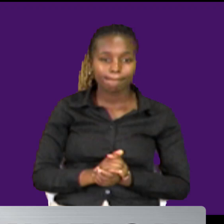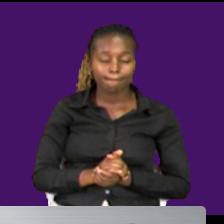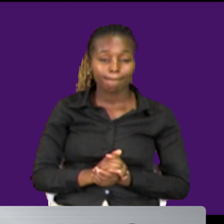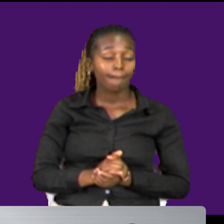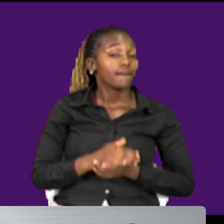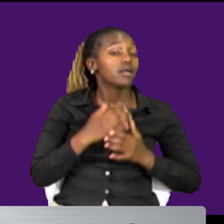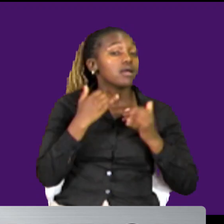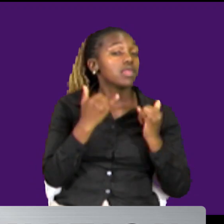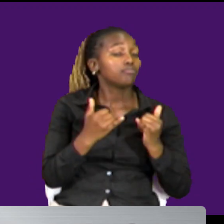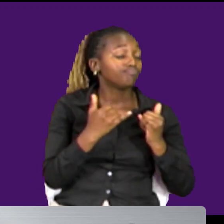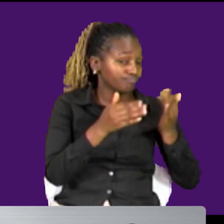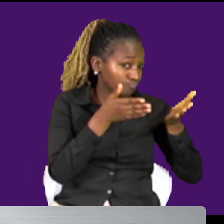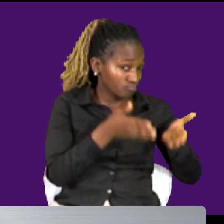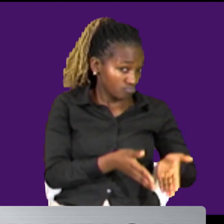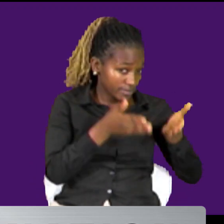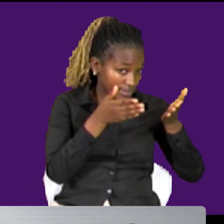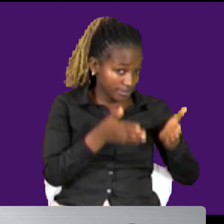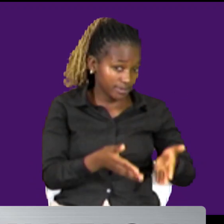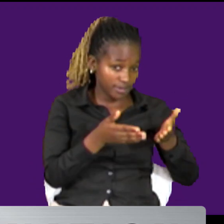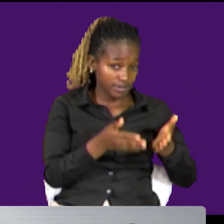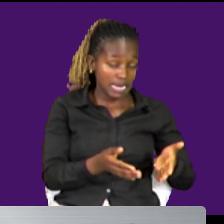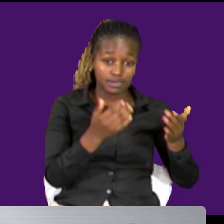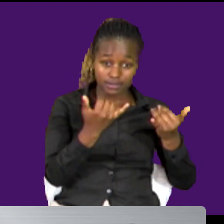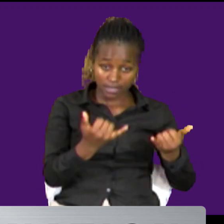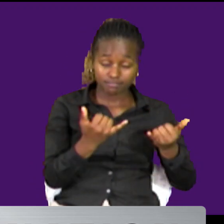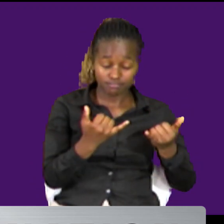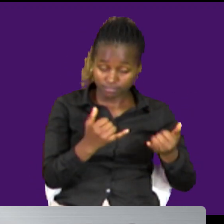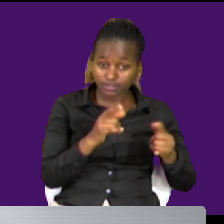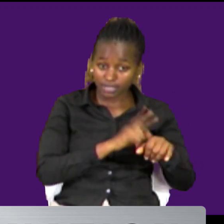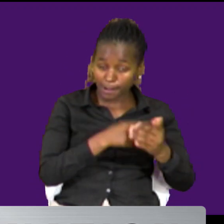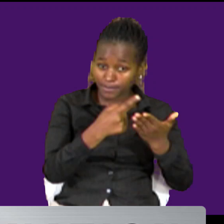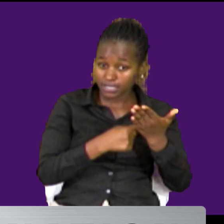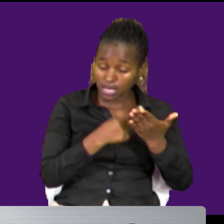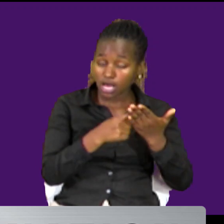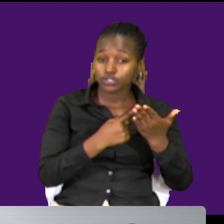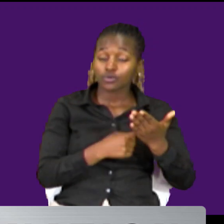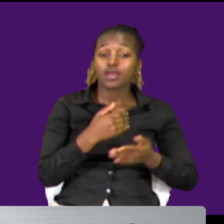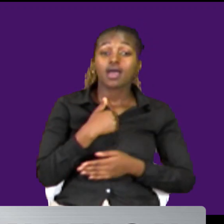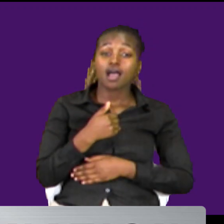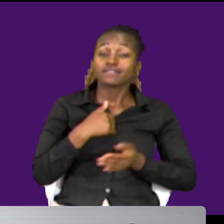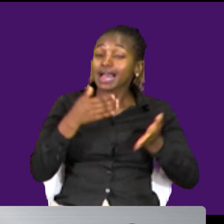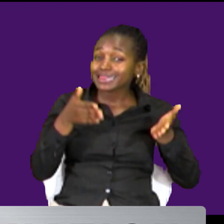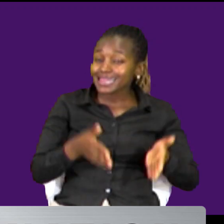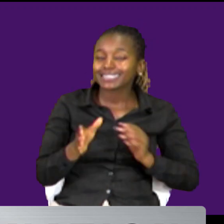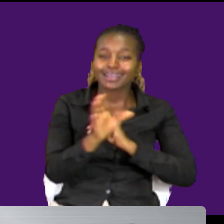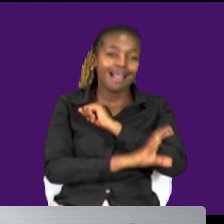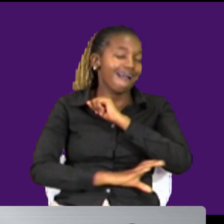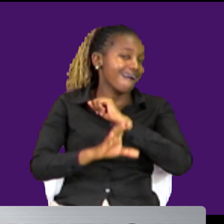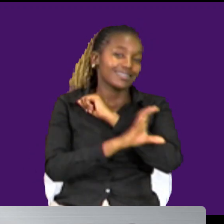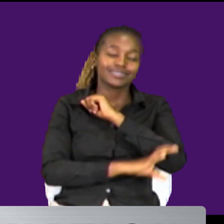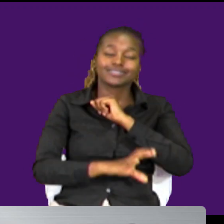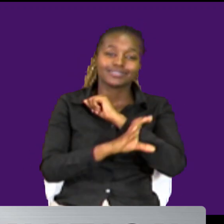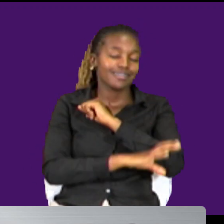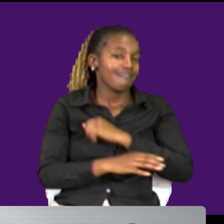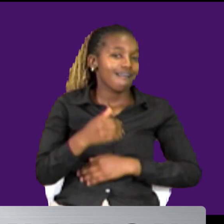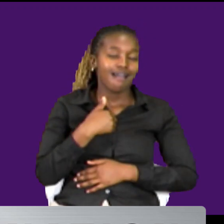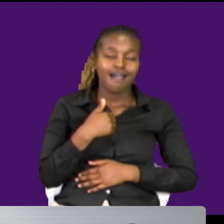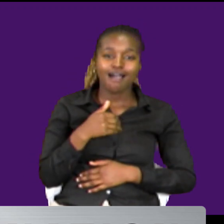we speak today, John, the country is in a state of what I would